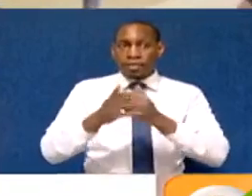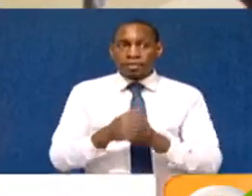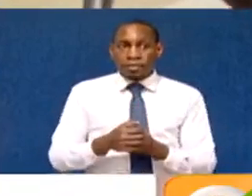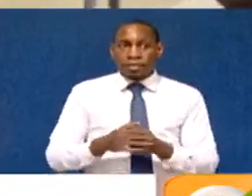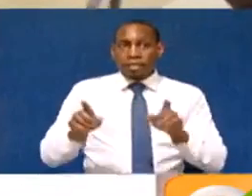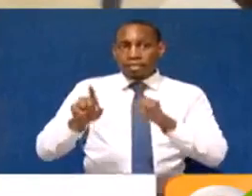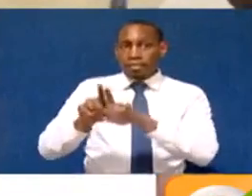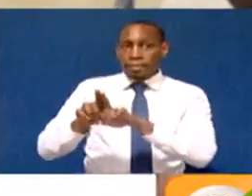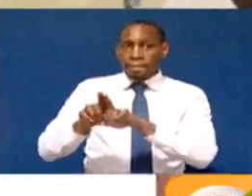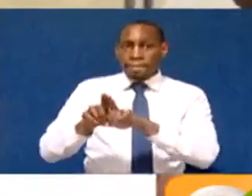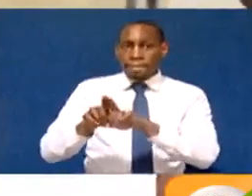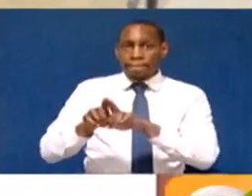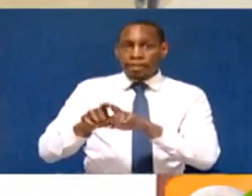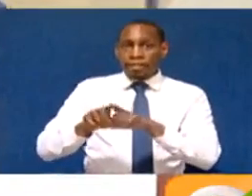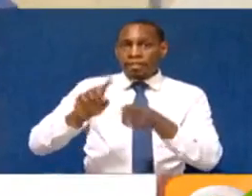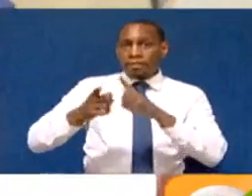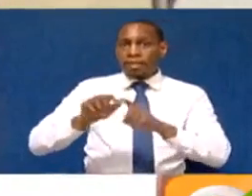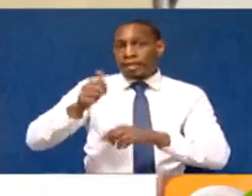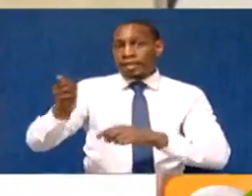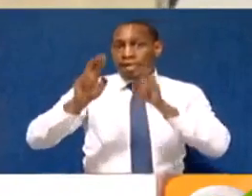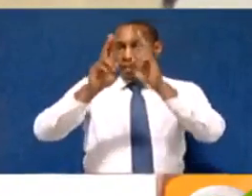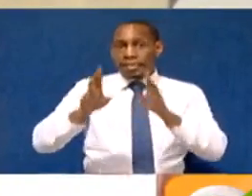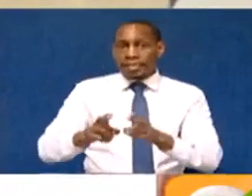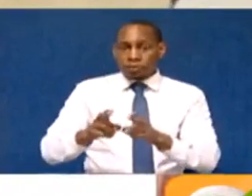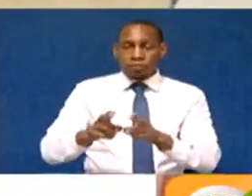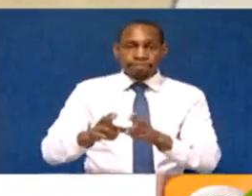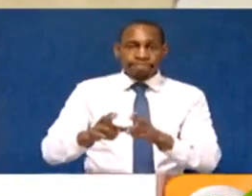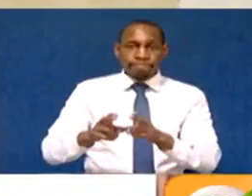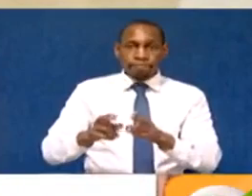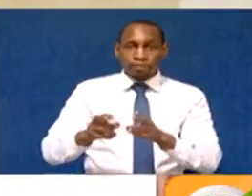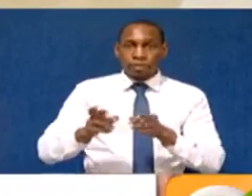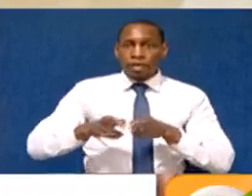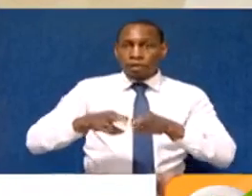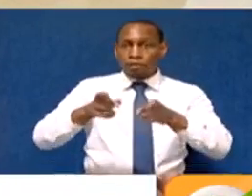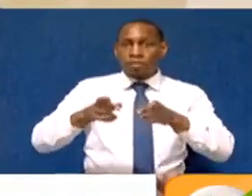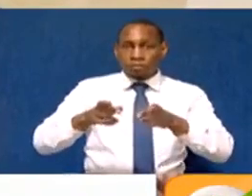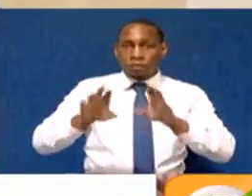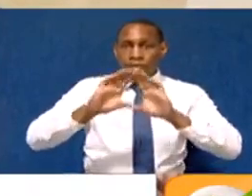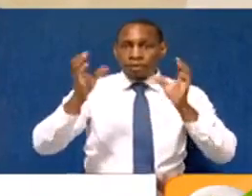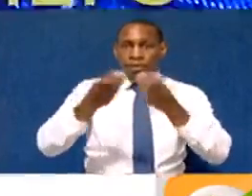even, you know, to be in the same standard with other international roads in the world.